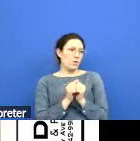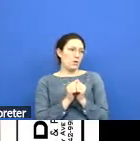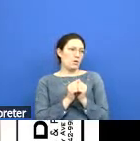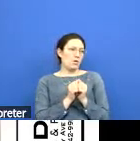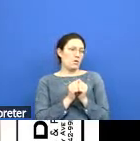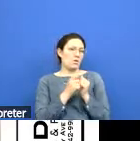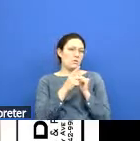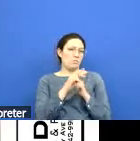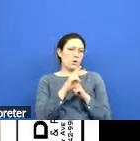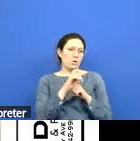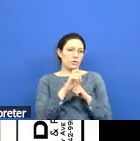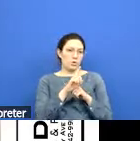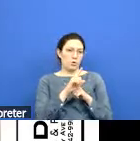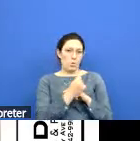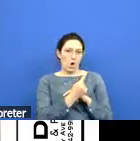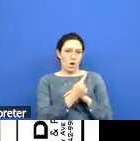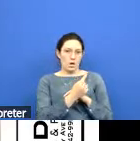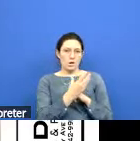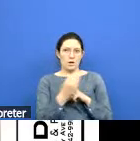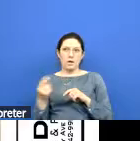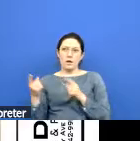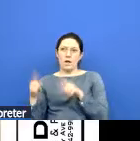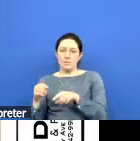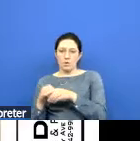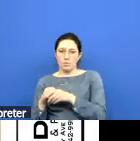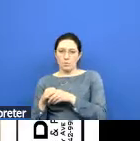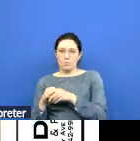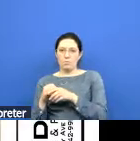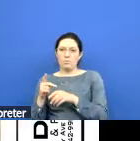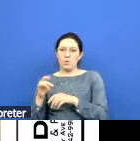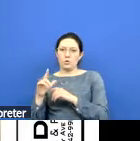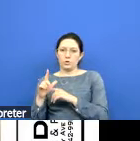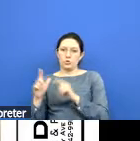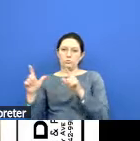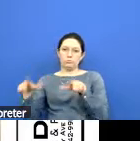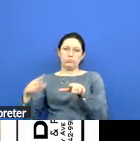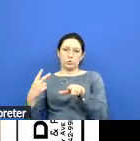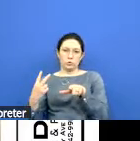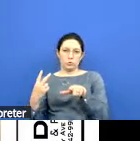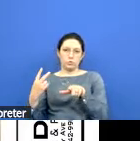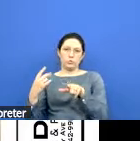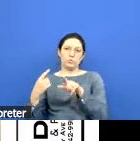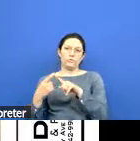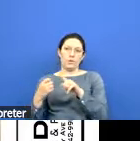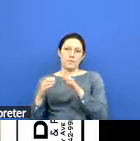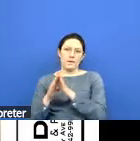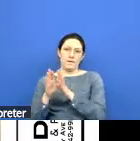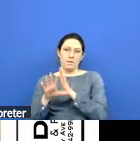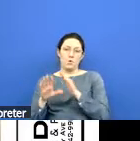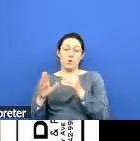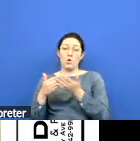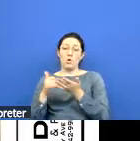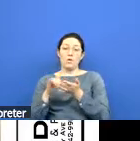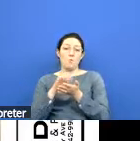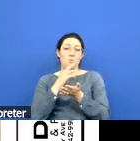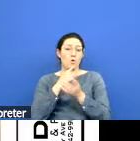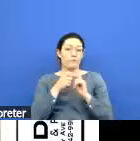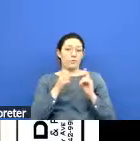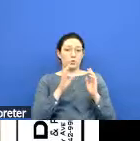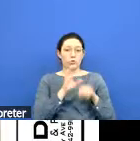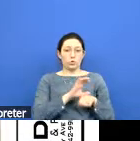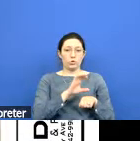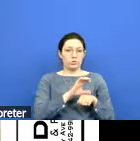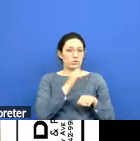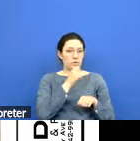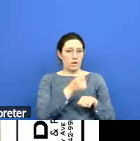to the developer. And that's all that water doesn't come from the church. No, I understand that. It's